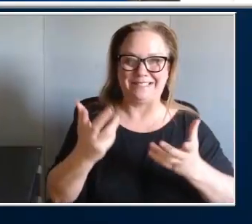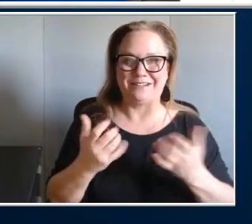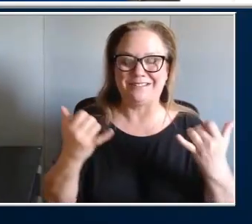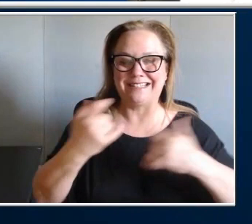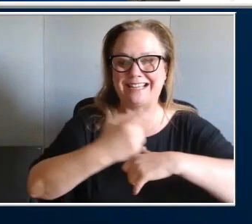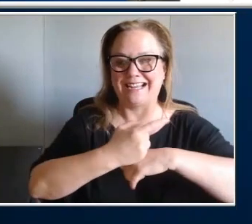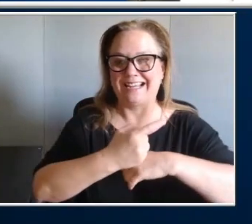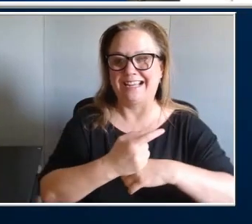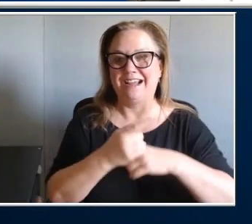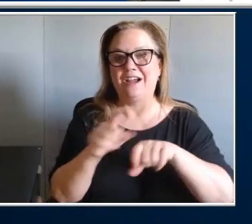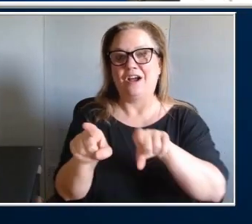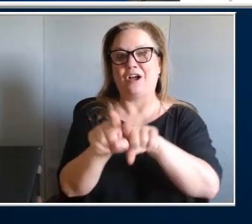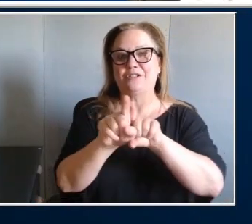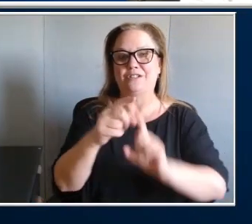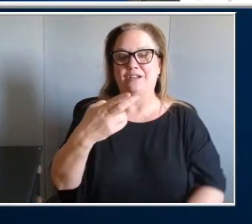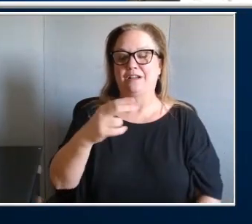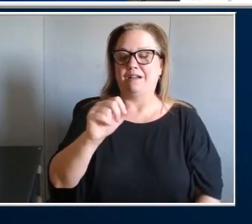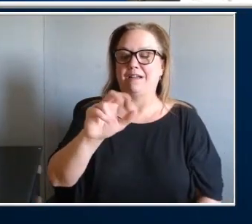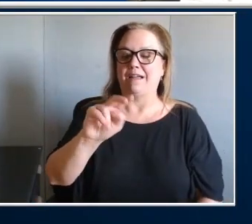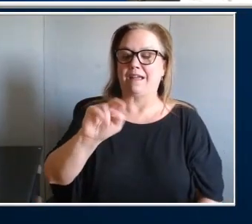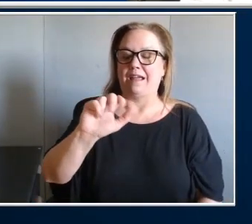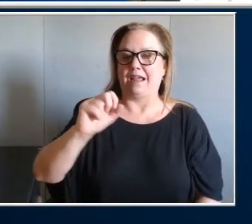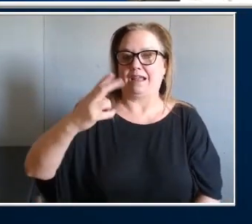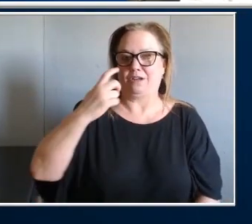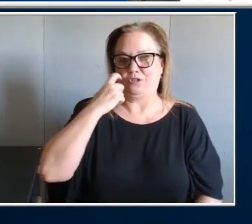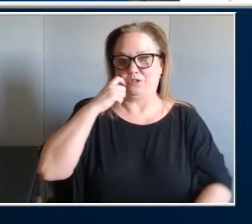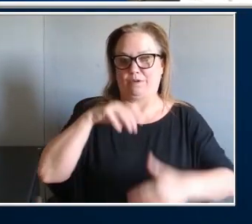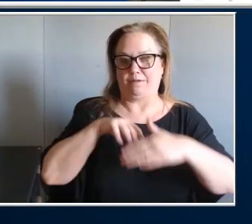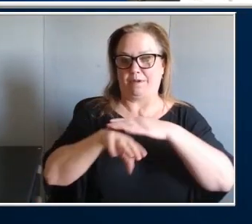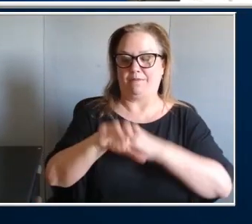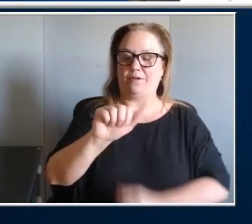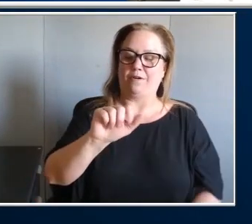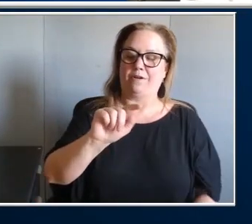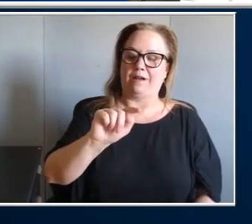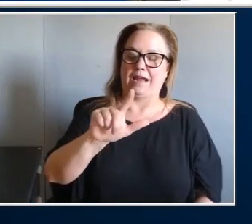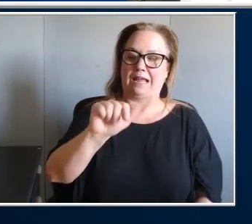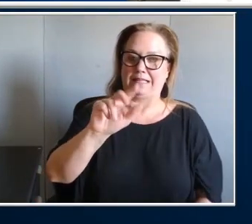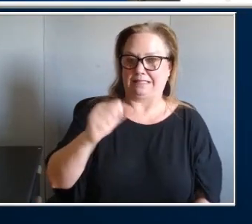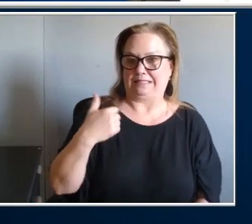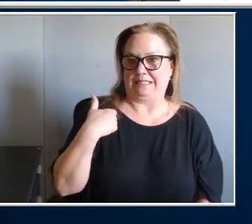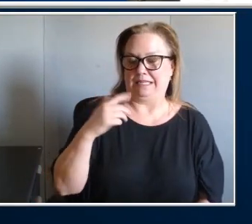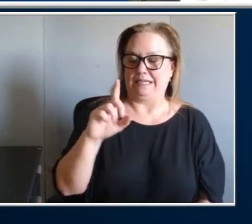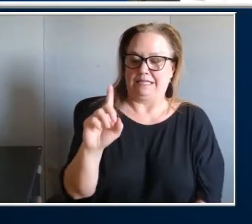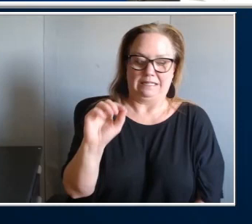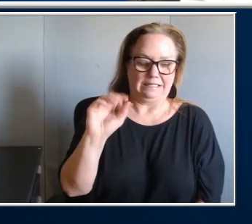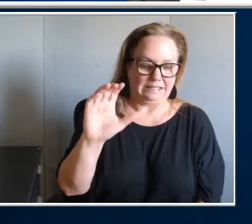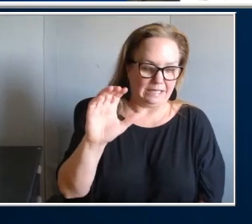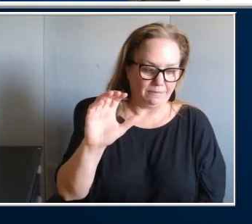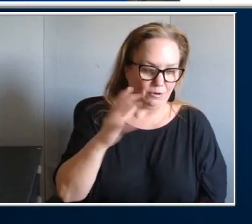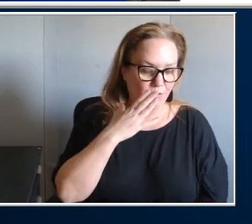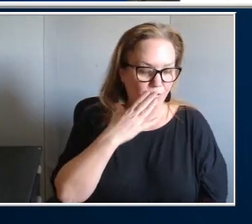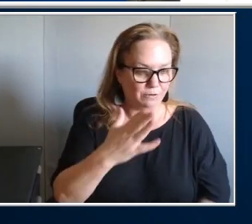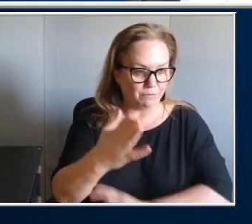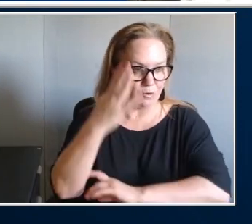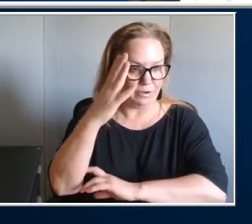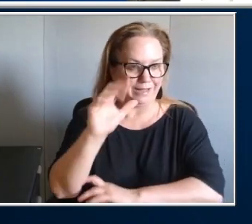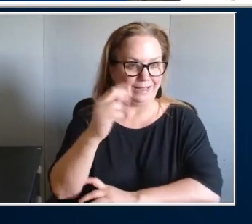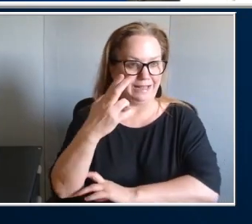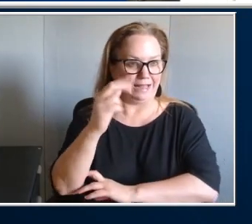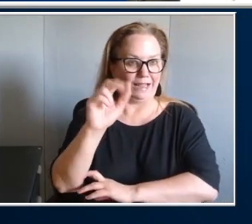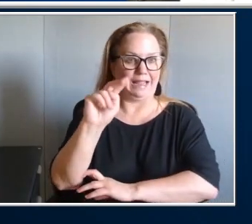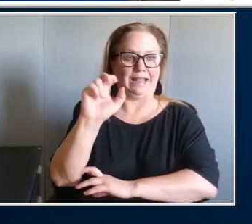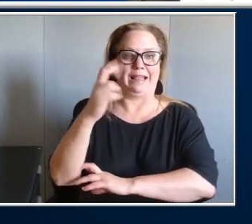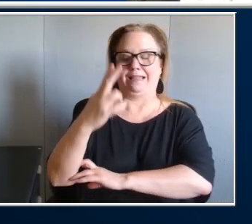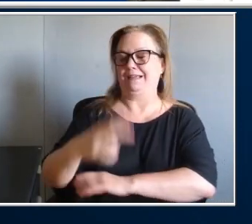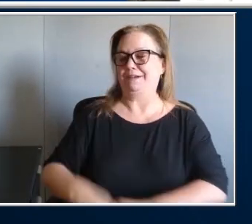also going to be hearing from Hannah Bird, who just gave birth to her son Atlas here at our health system back in December. Good morning to you, Hannah, and thank you for being with us on